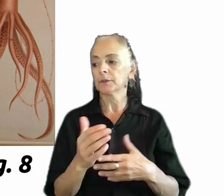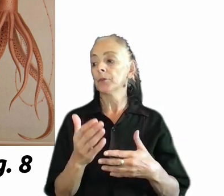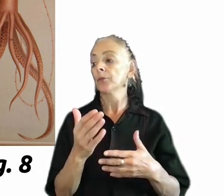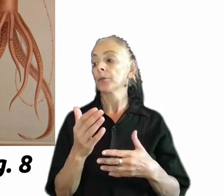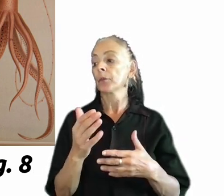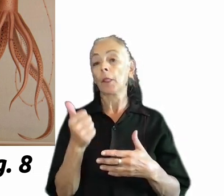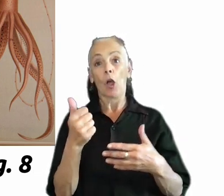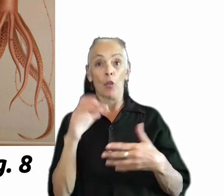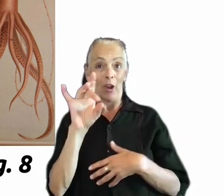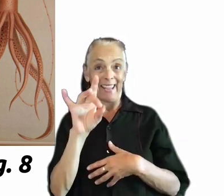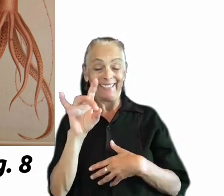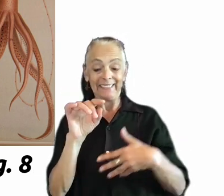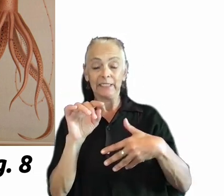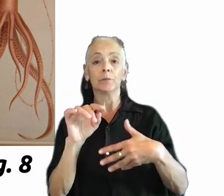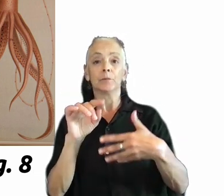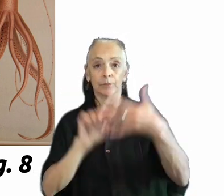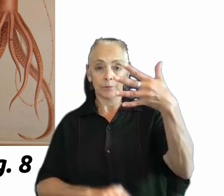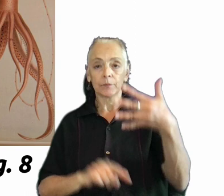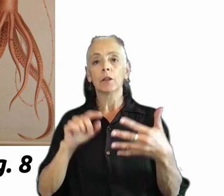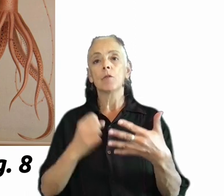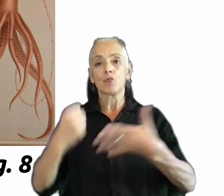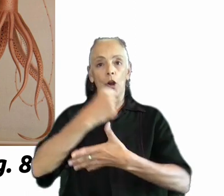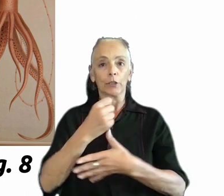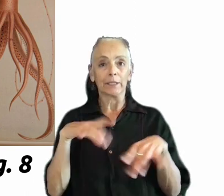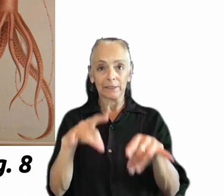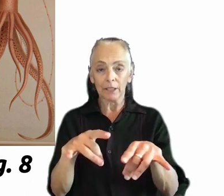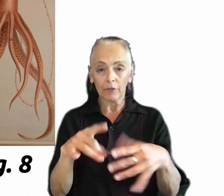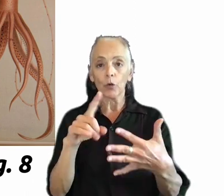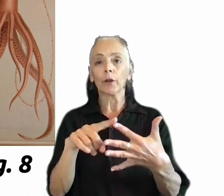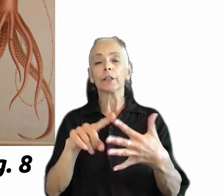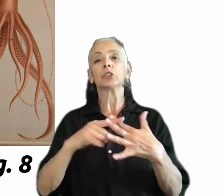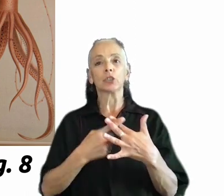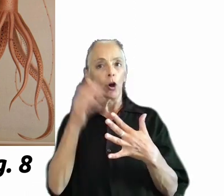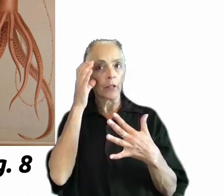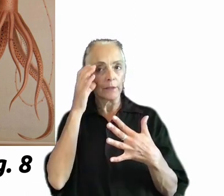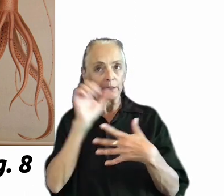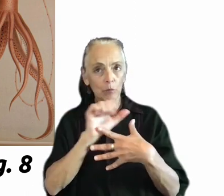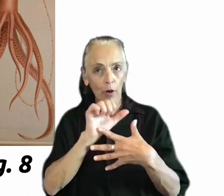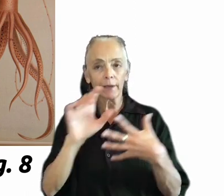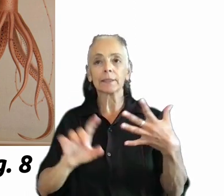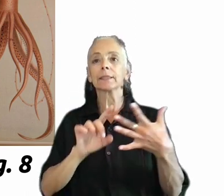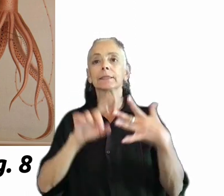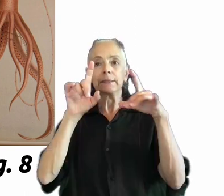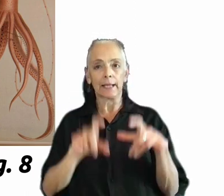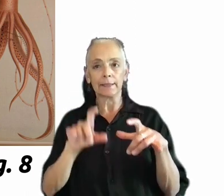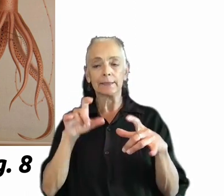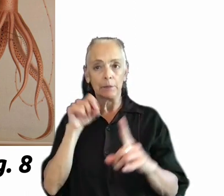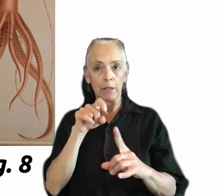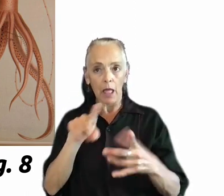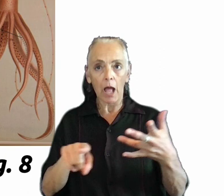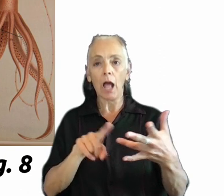the other eight tentacles are prioritize discovery start a listening practice test stimuli